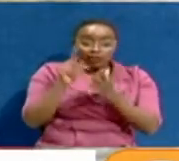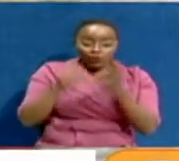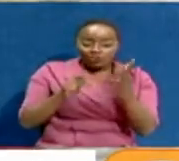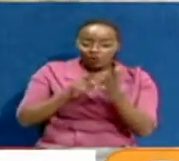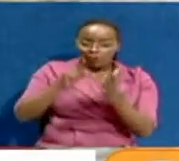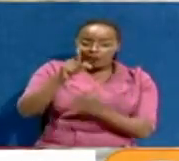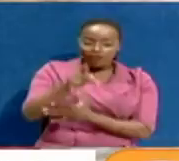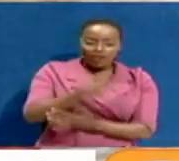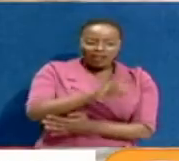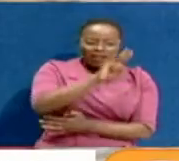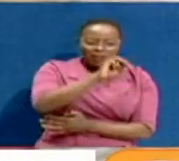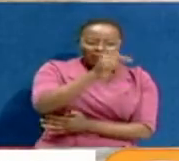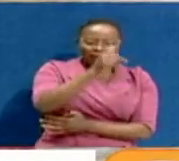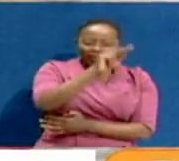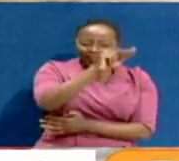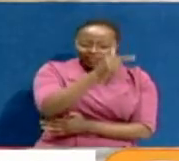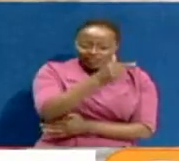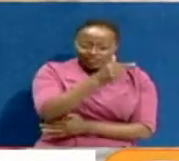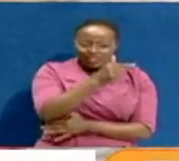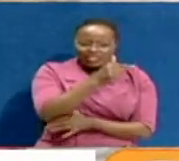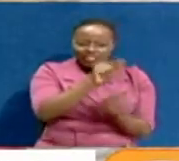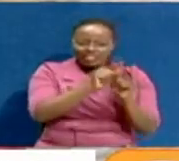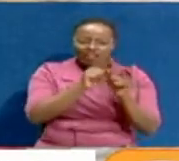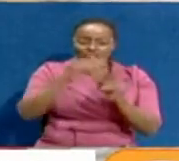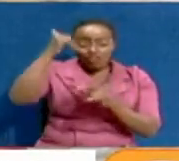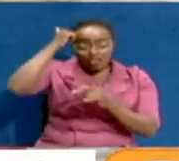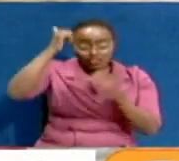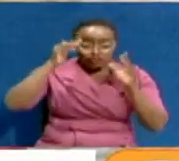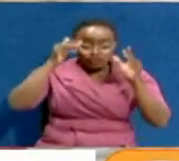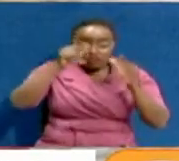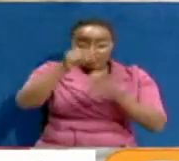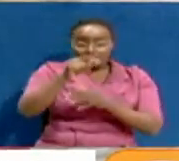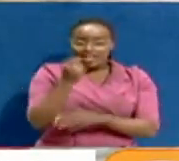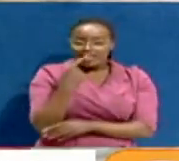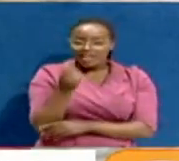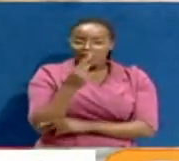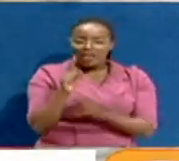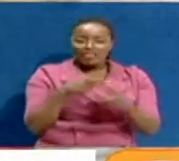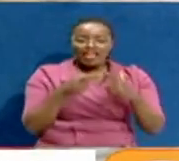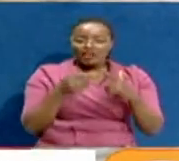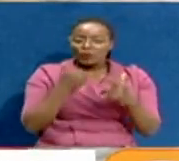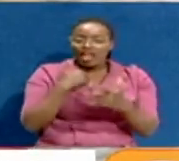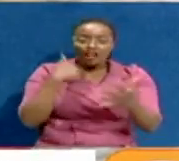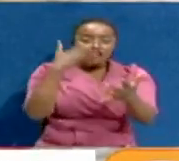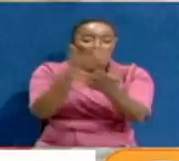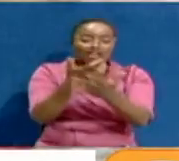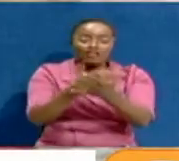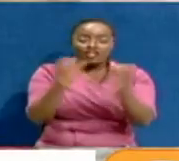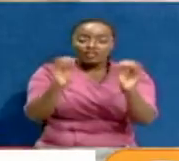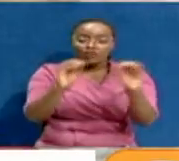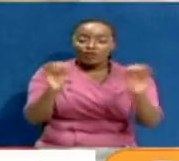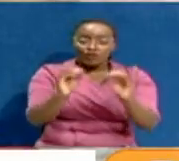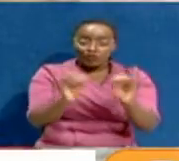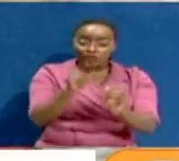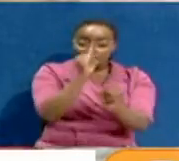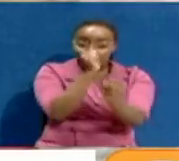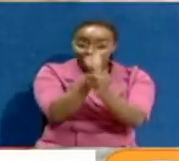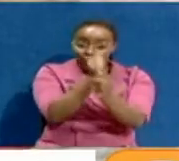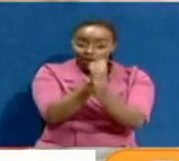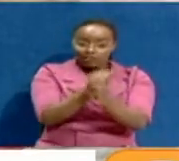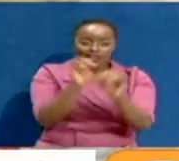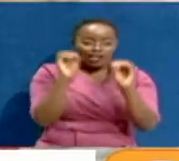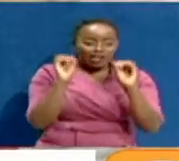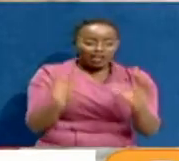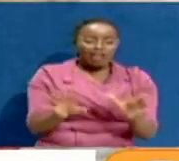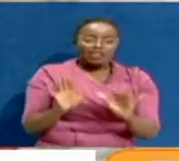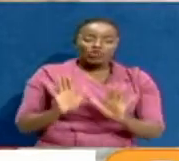take ivermectin at home. There have been studies that have looked at this, and again, we do not have evidence that it actually works.